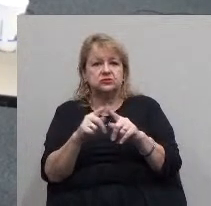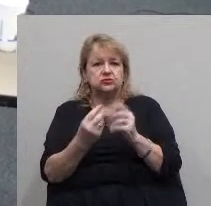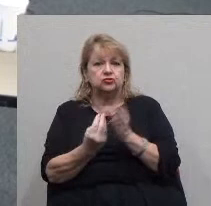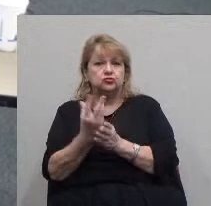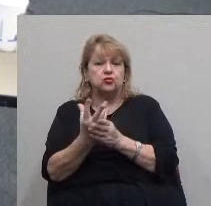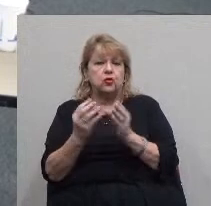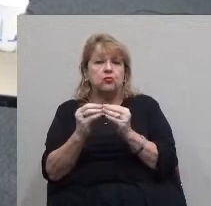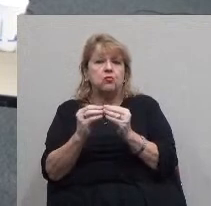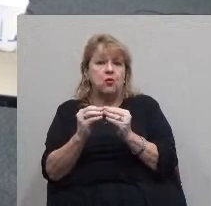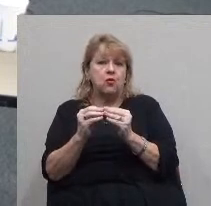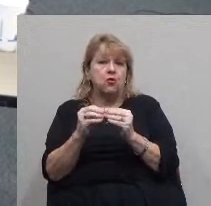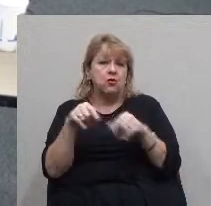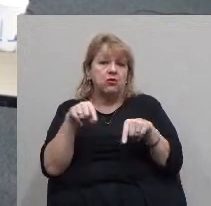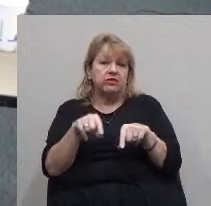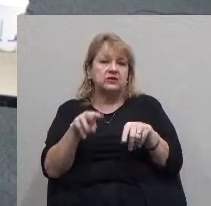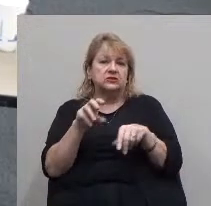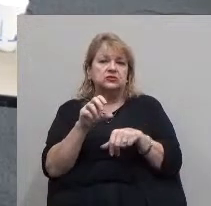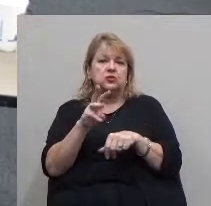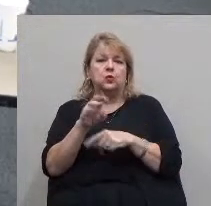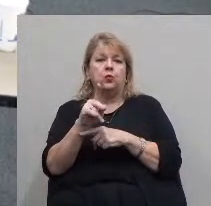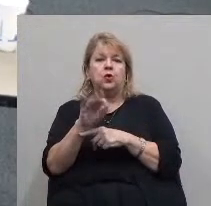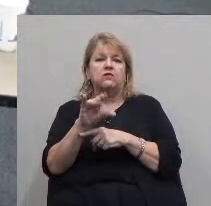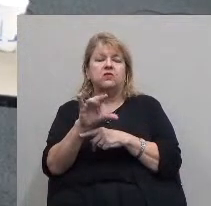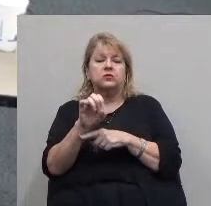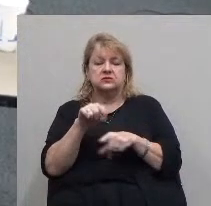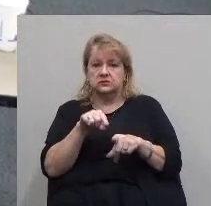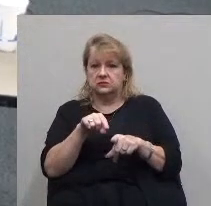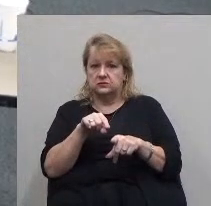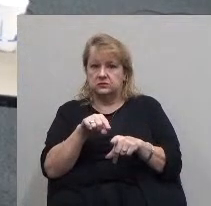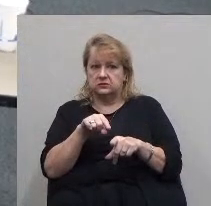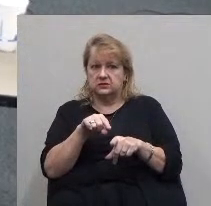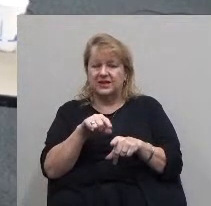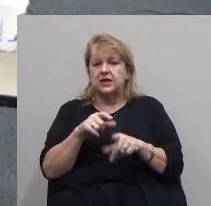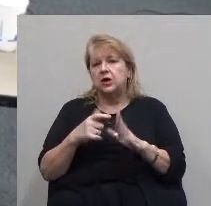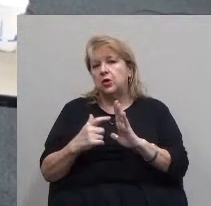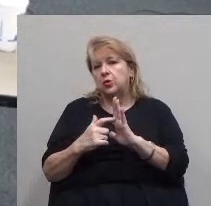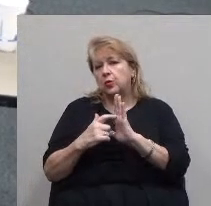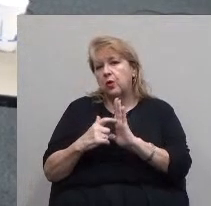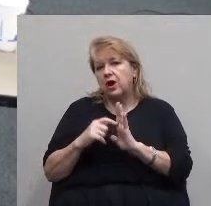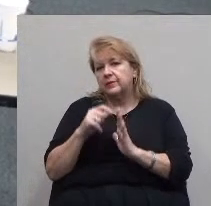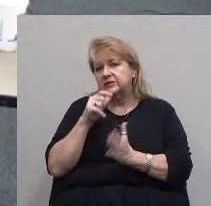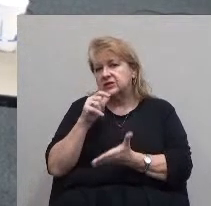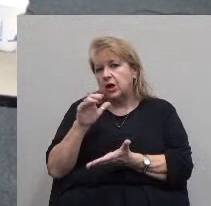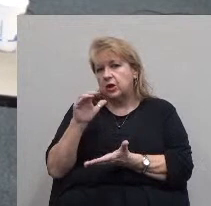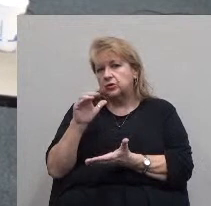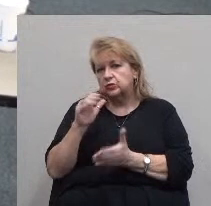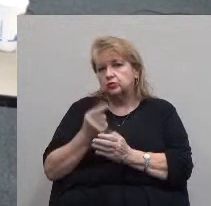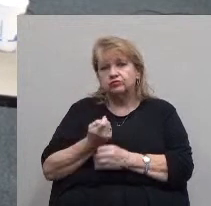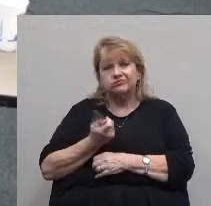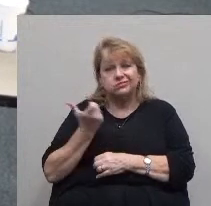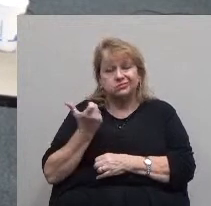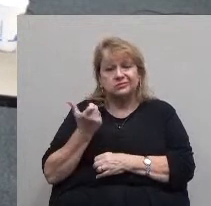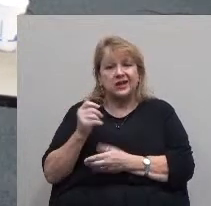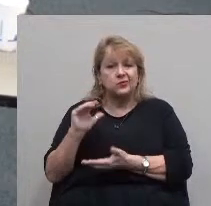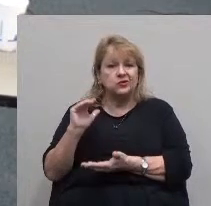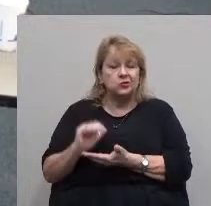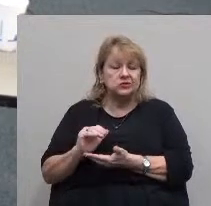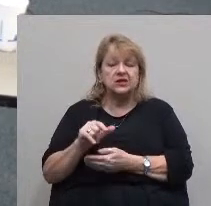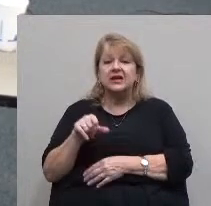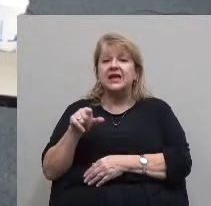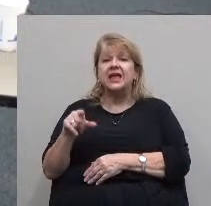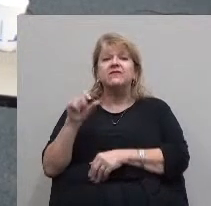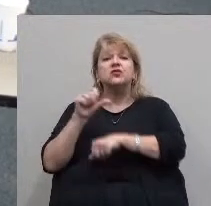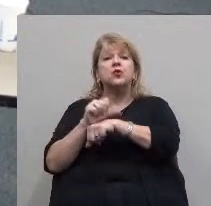aren't expectations that are being lowered in any particular way. If they're still working towards certification, they still have